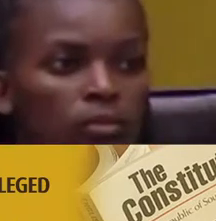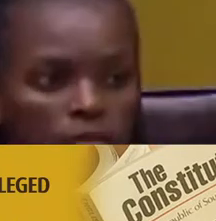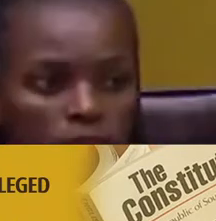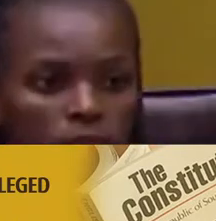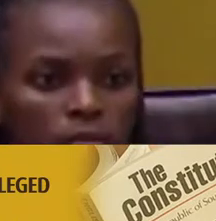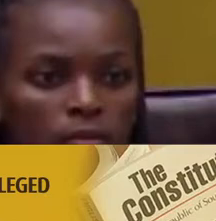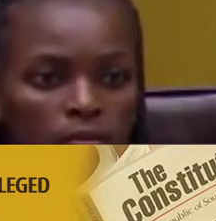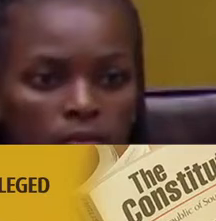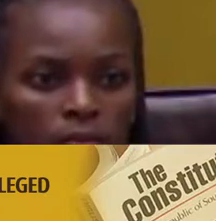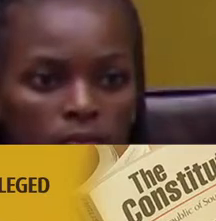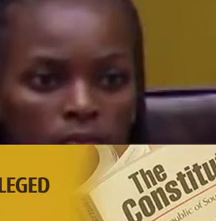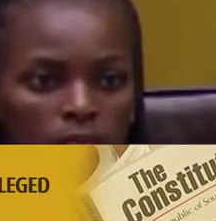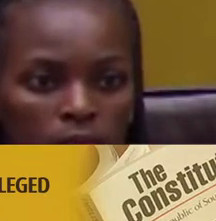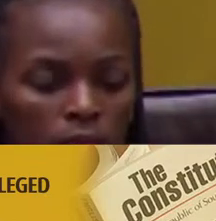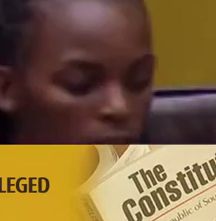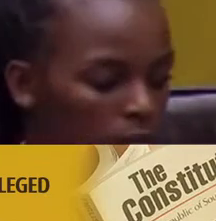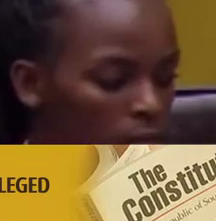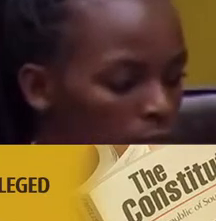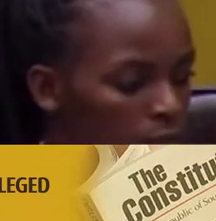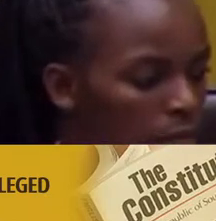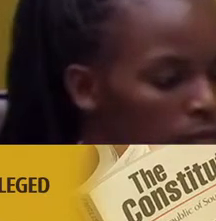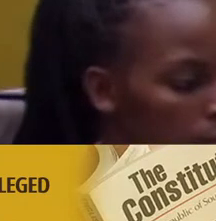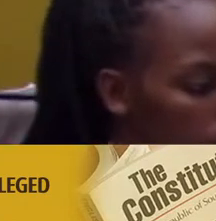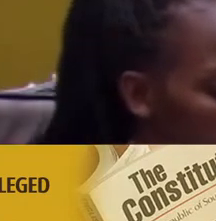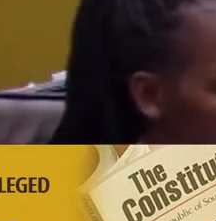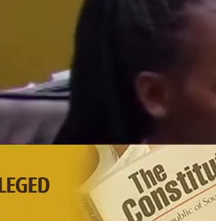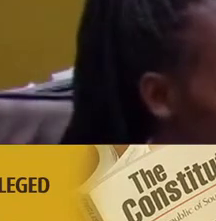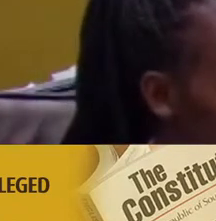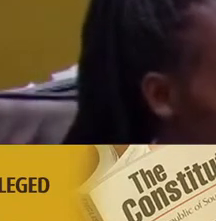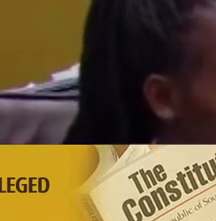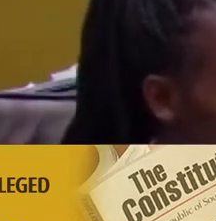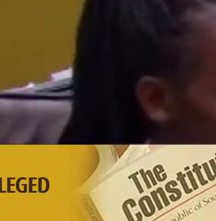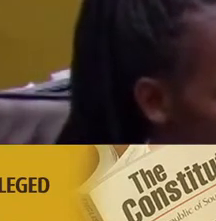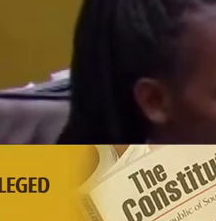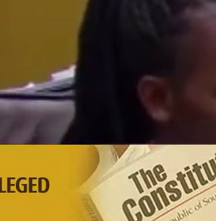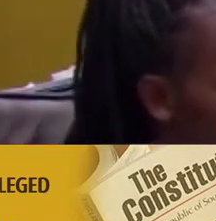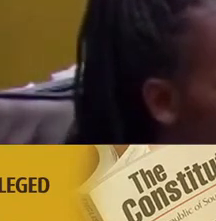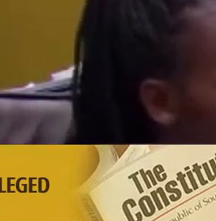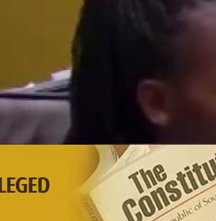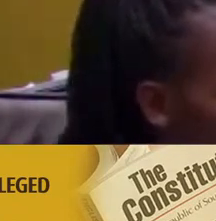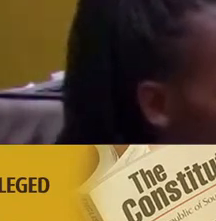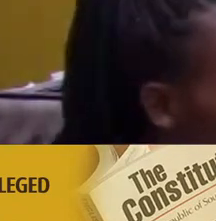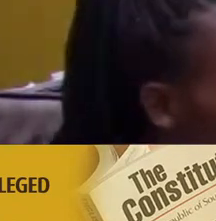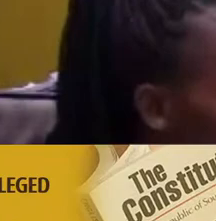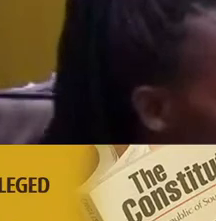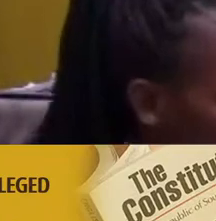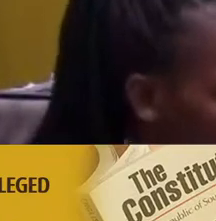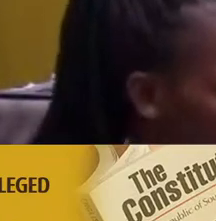chamber that concludes the business for the day and the house is Agent